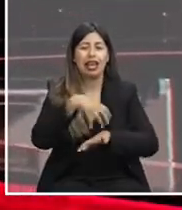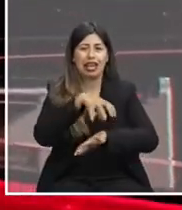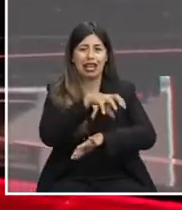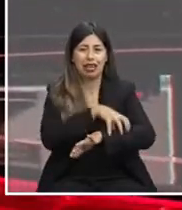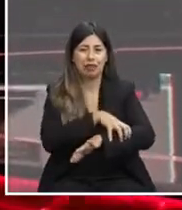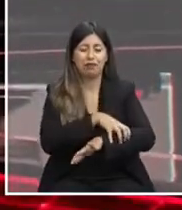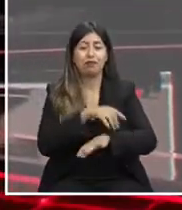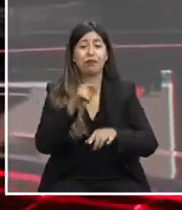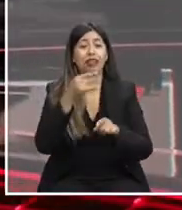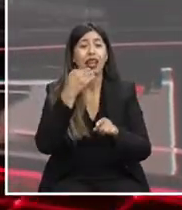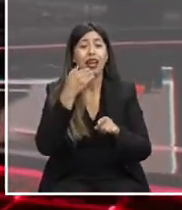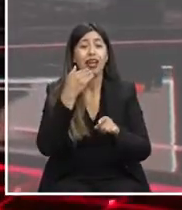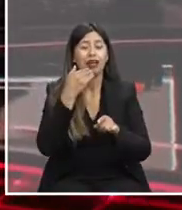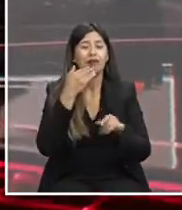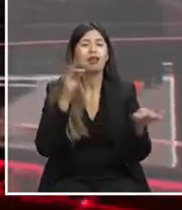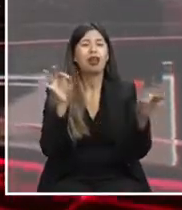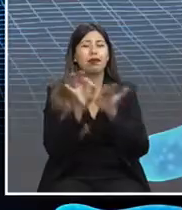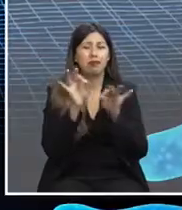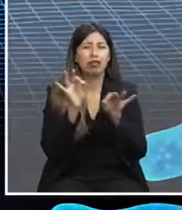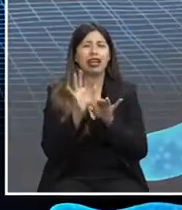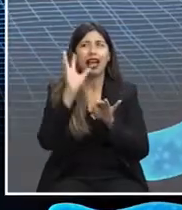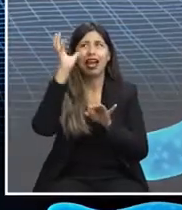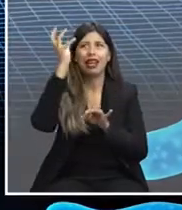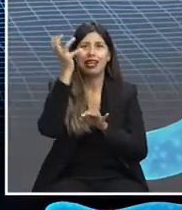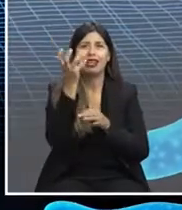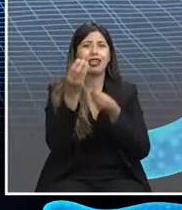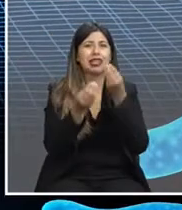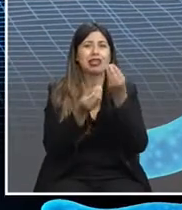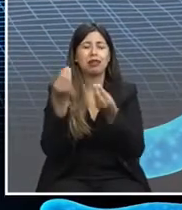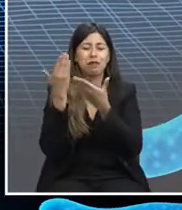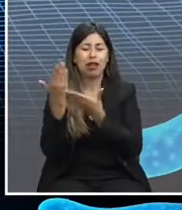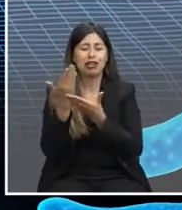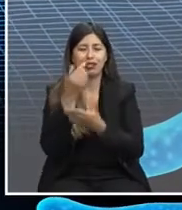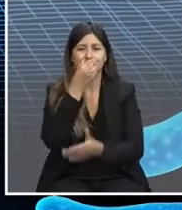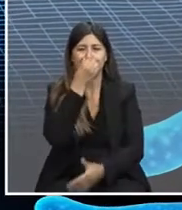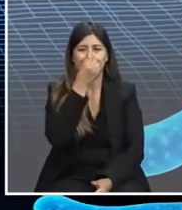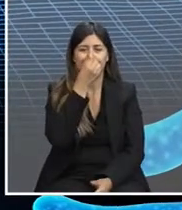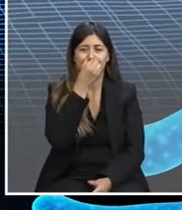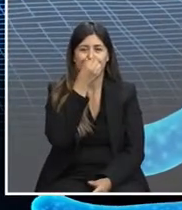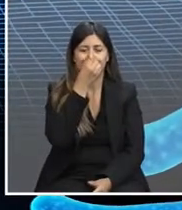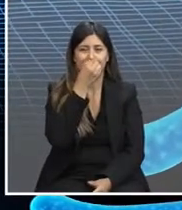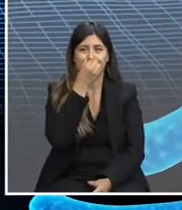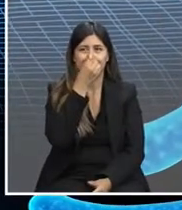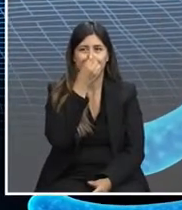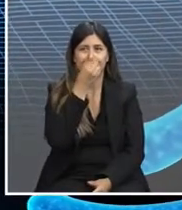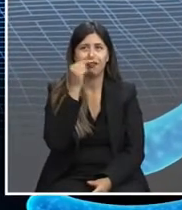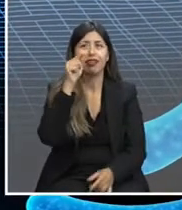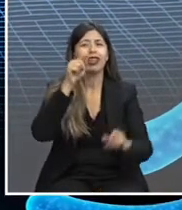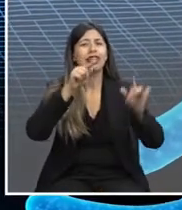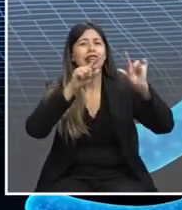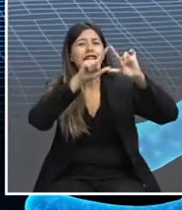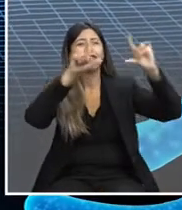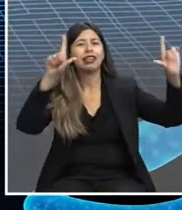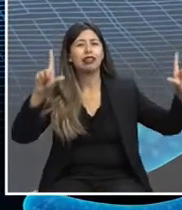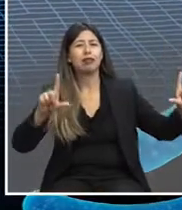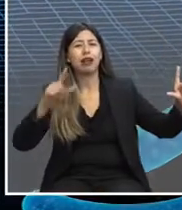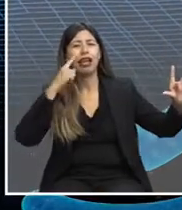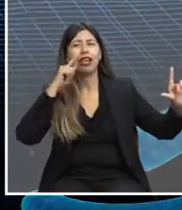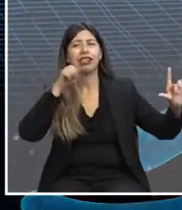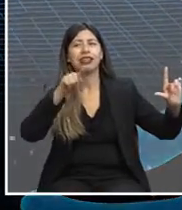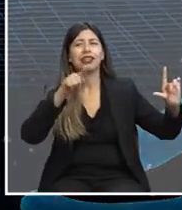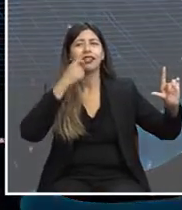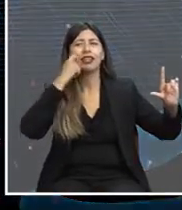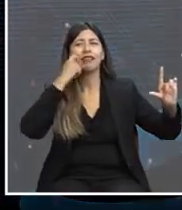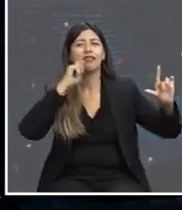region and what's happening to it. So what we have here are some graphs of what's happening to air temperature and